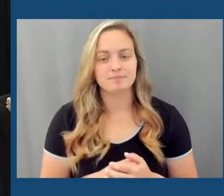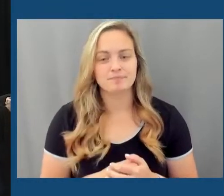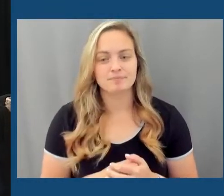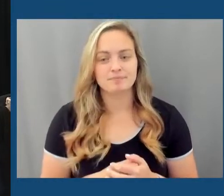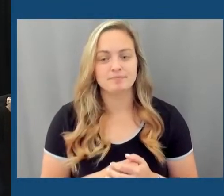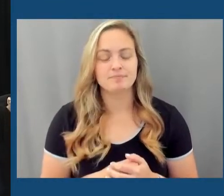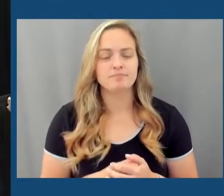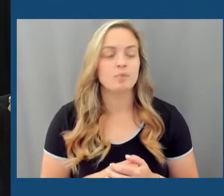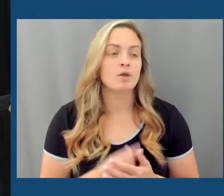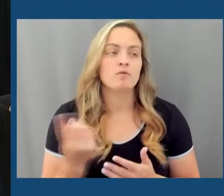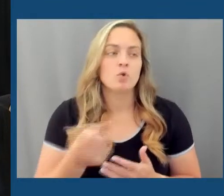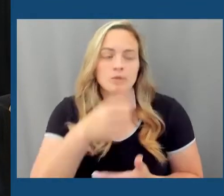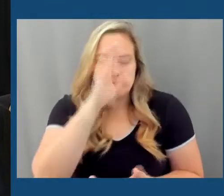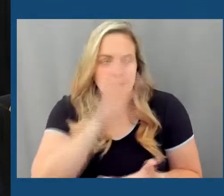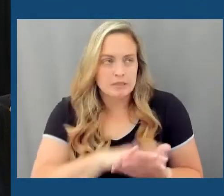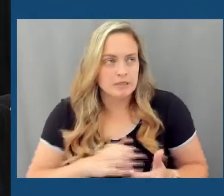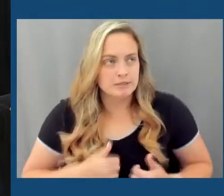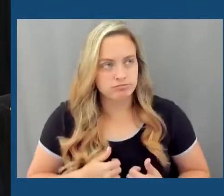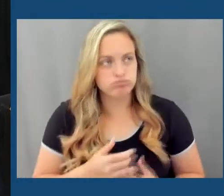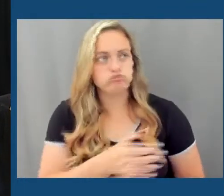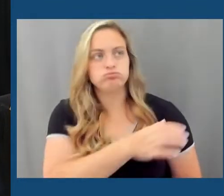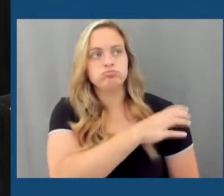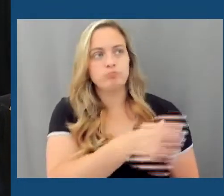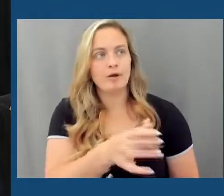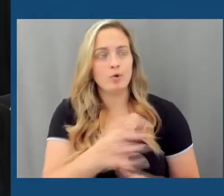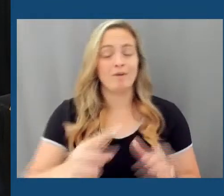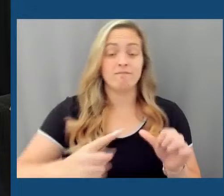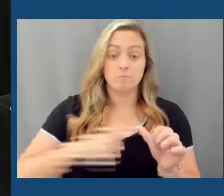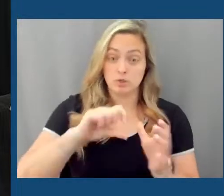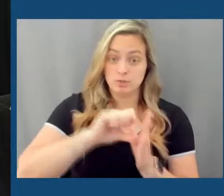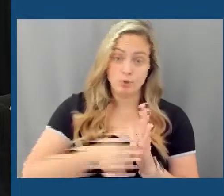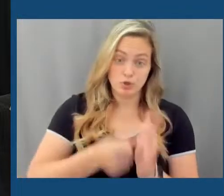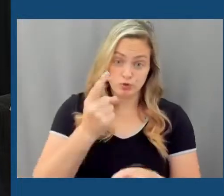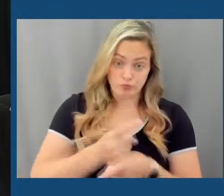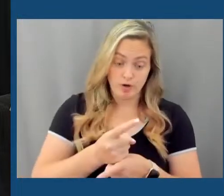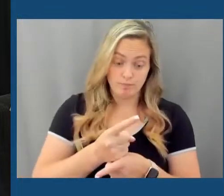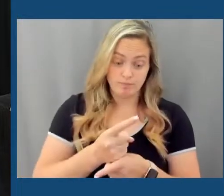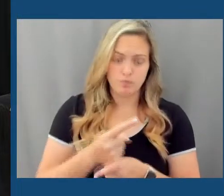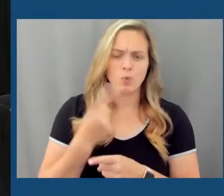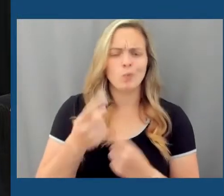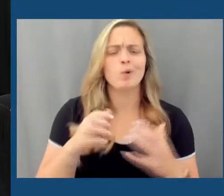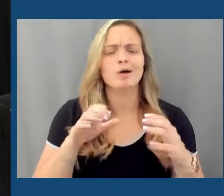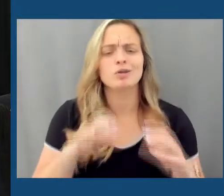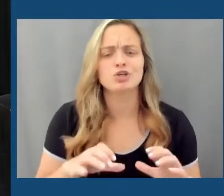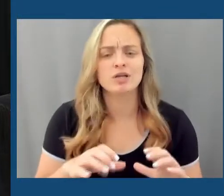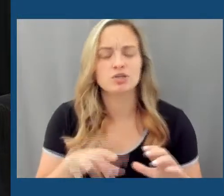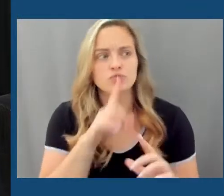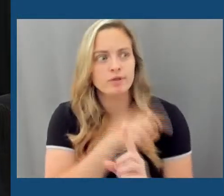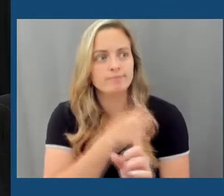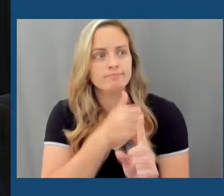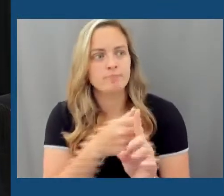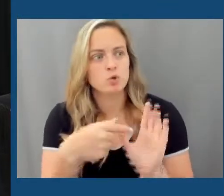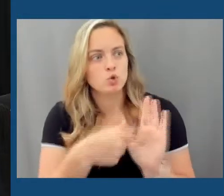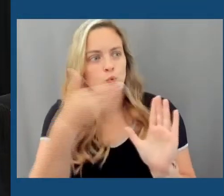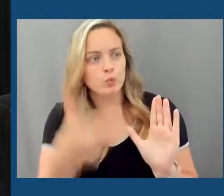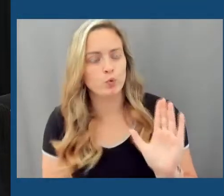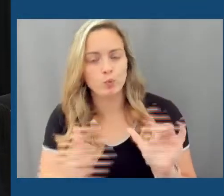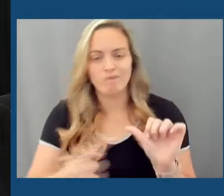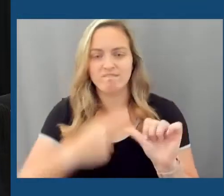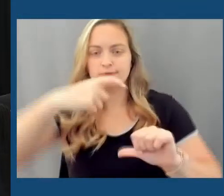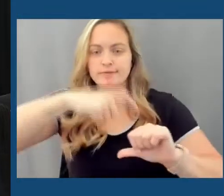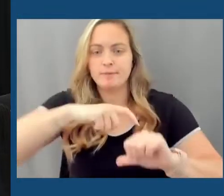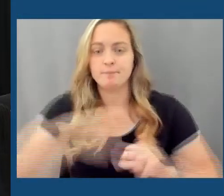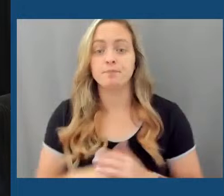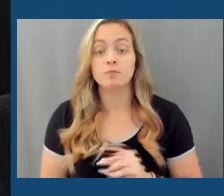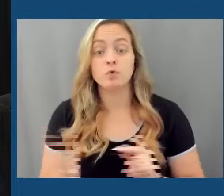I've always believed in the power of making first impressions, right? You have one chance to make a first impression. And for visitors